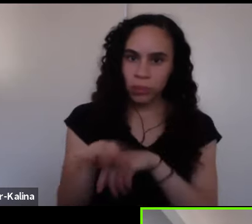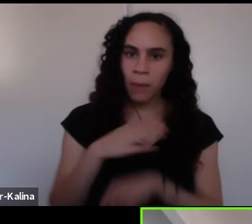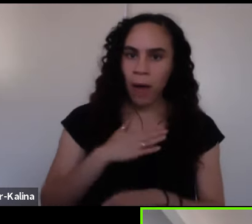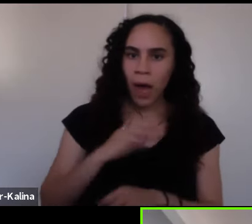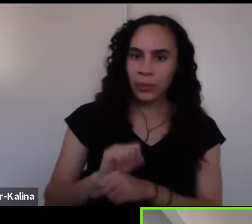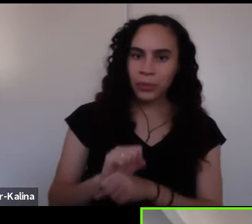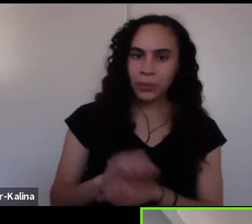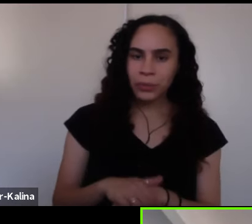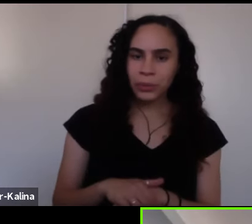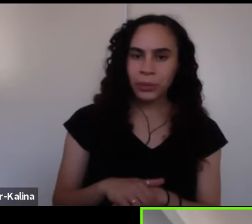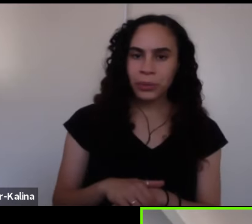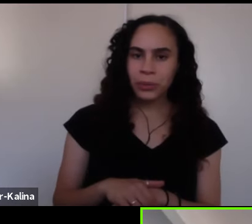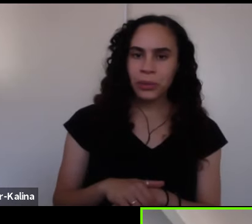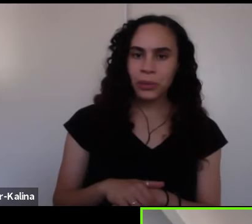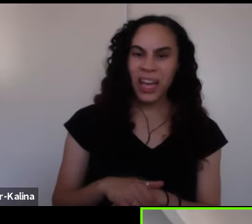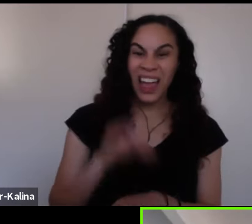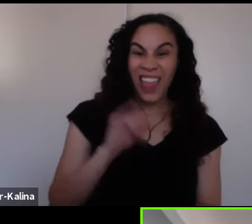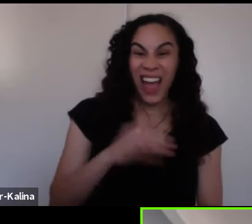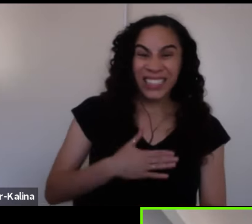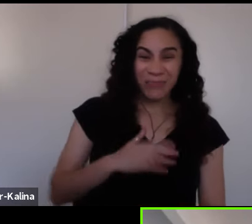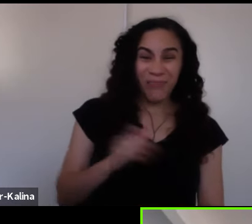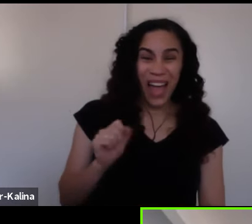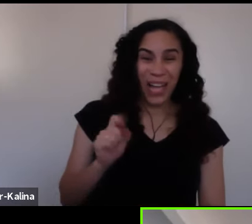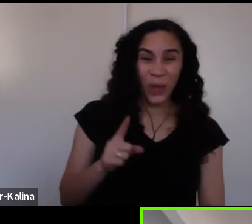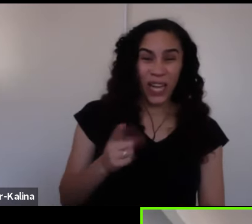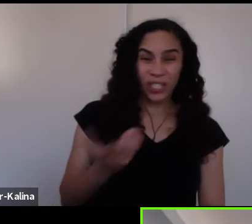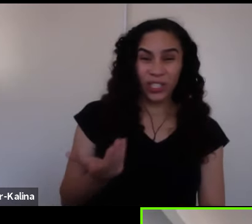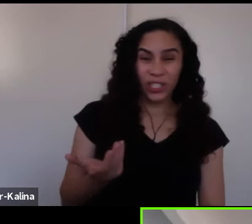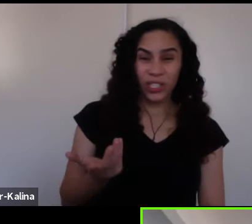That would be my question there. And